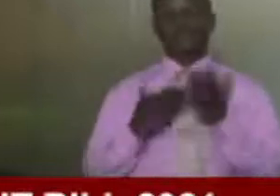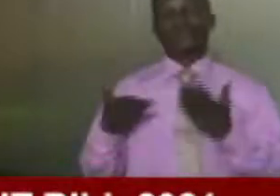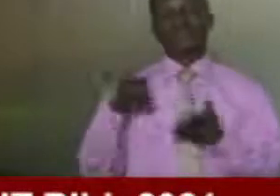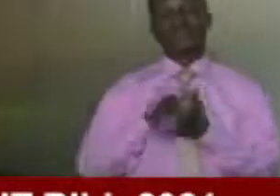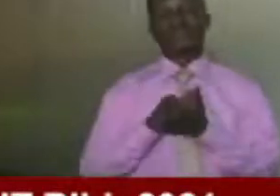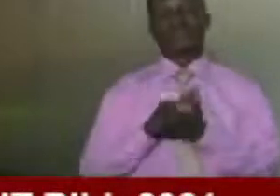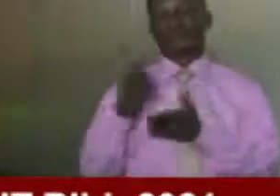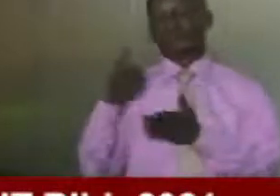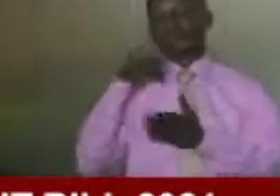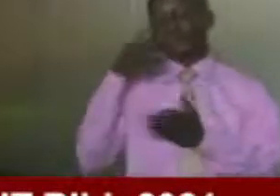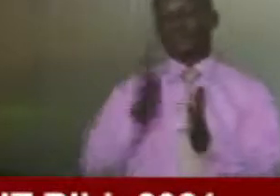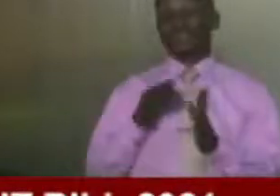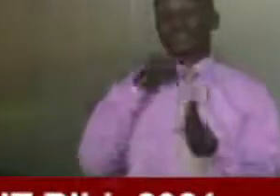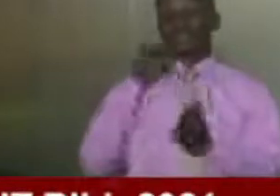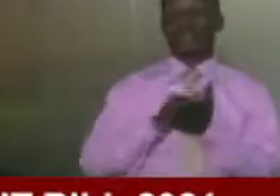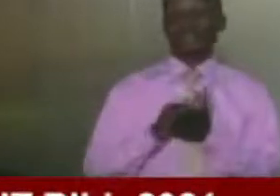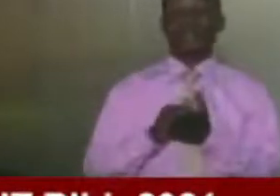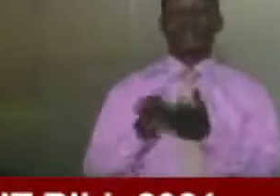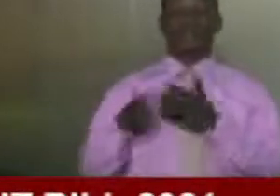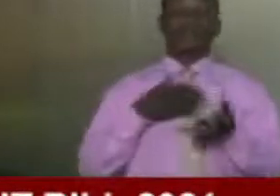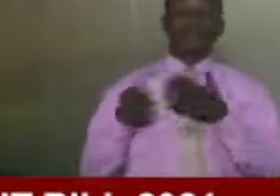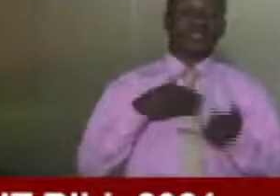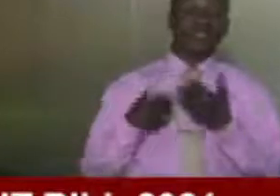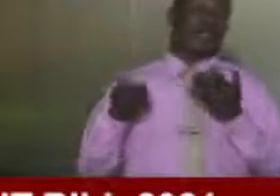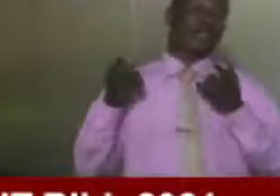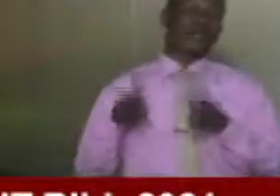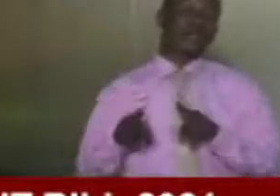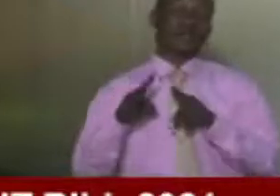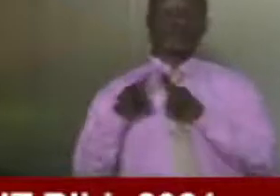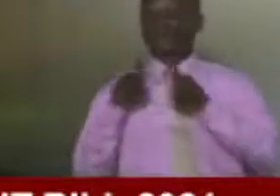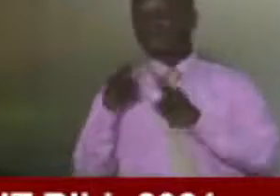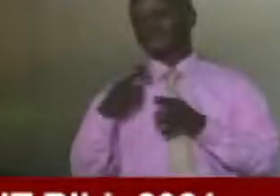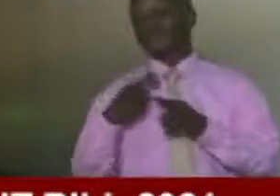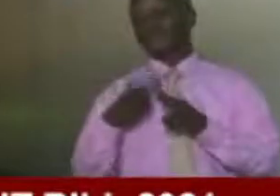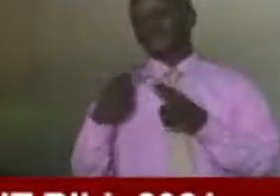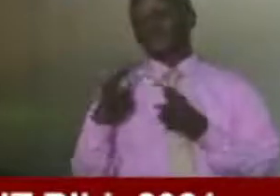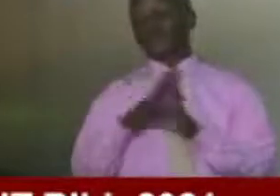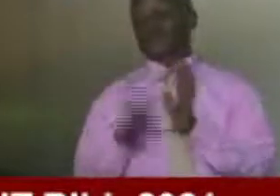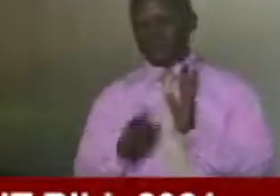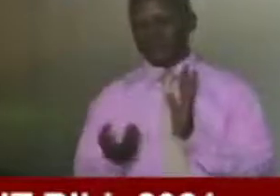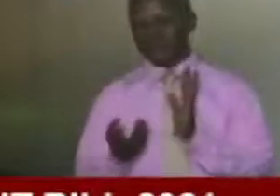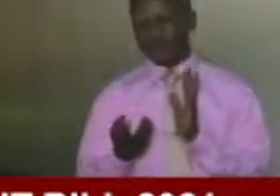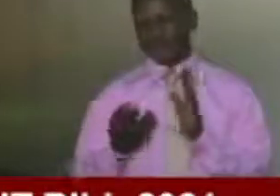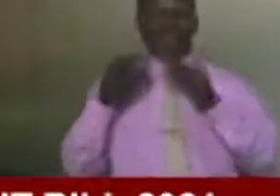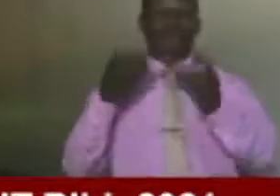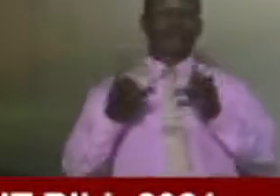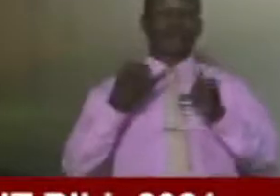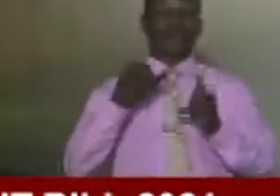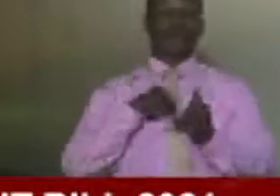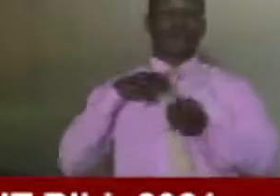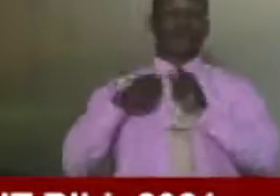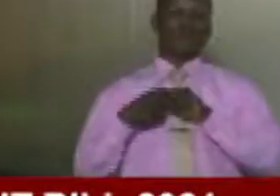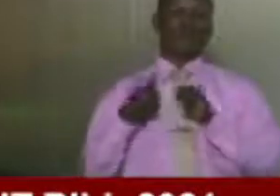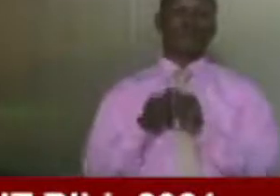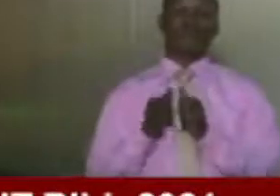said that we'll do the same thing, expecting different results. So we are in a bit of a pickle. We have a problem before us,